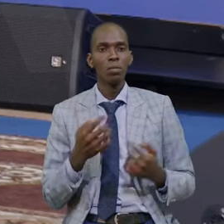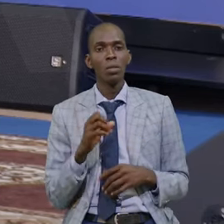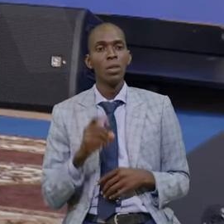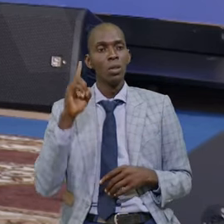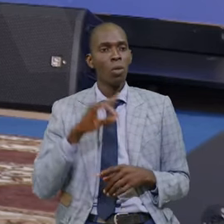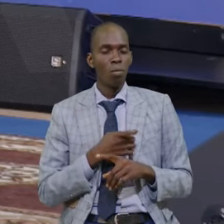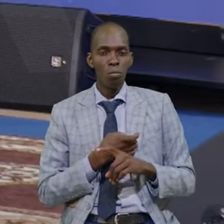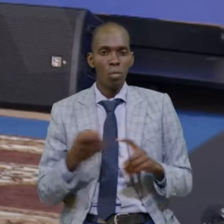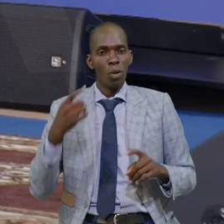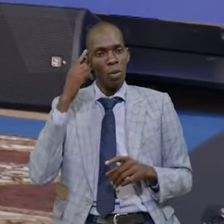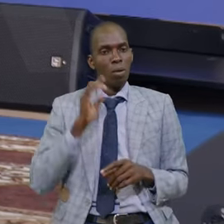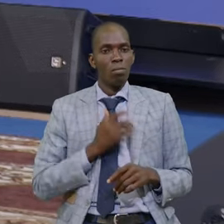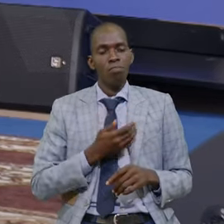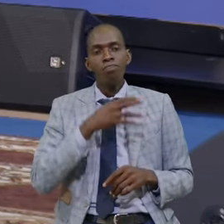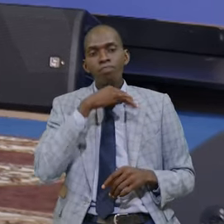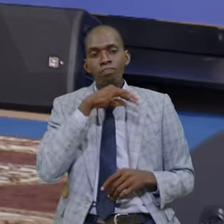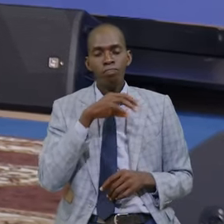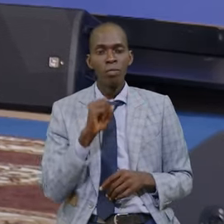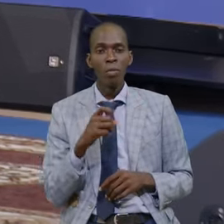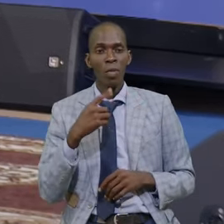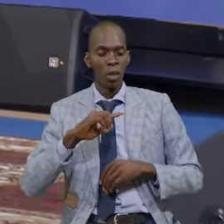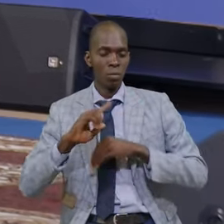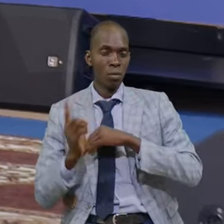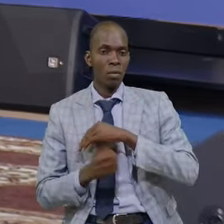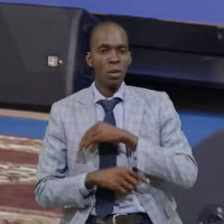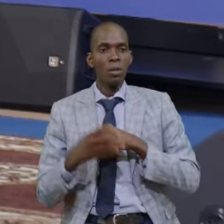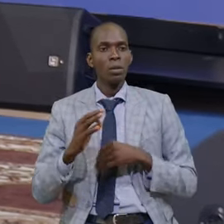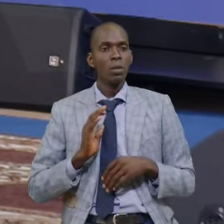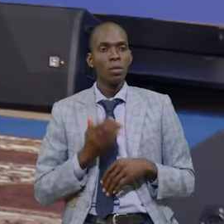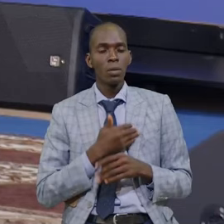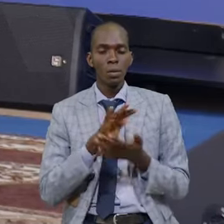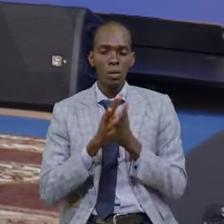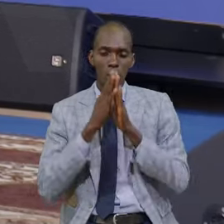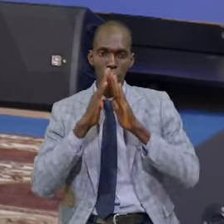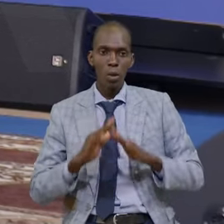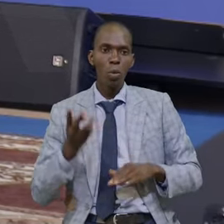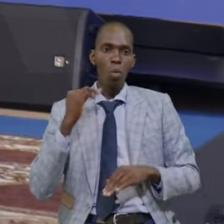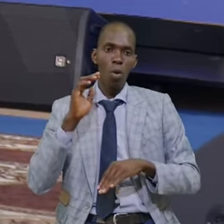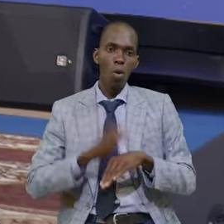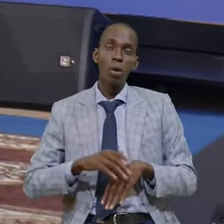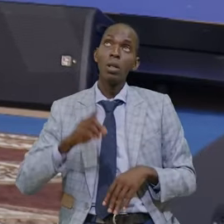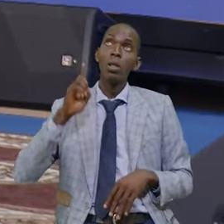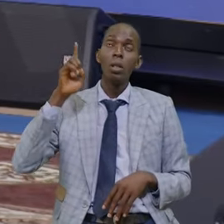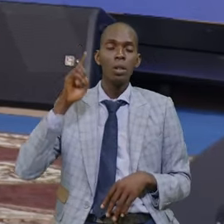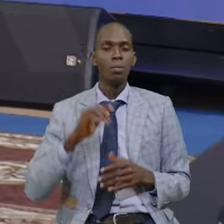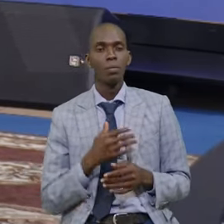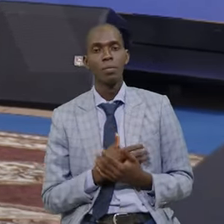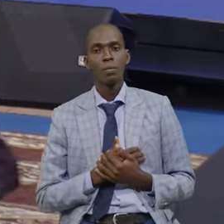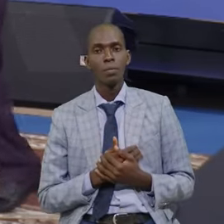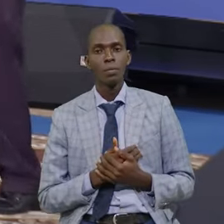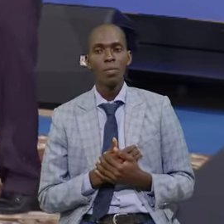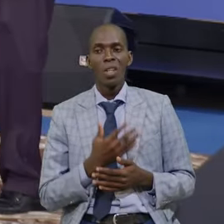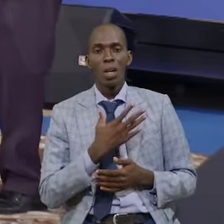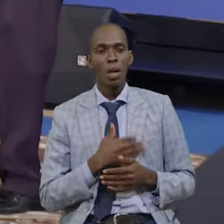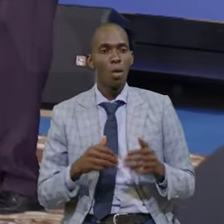bruised for our iniquities, and the chastisement of our peace was upon him. And with